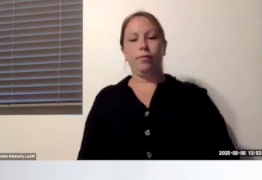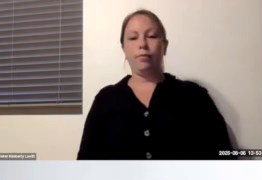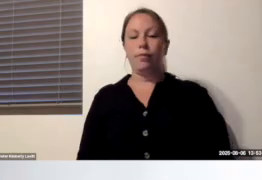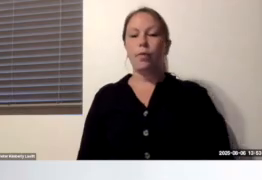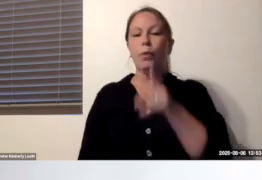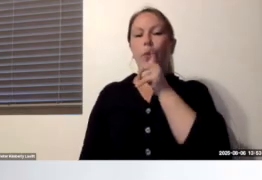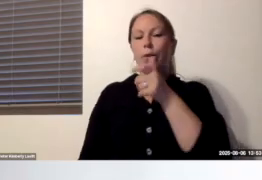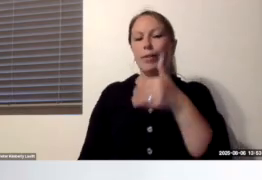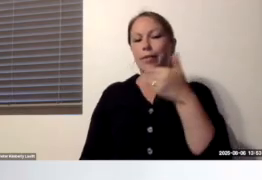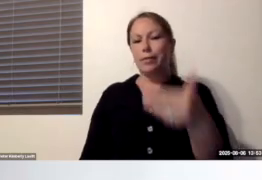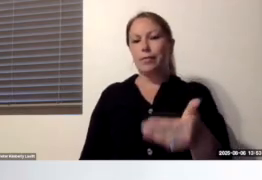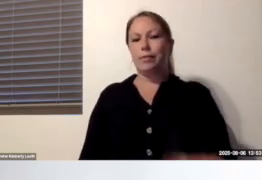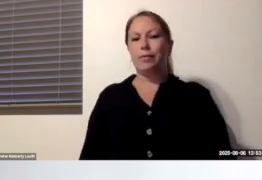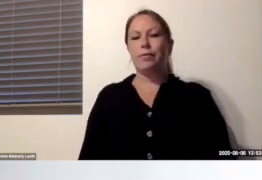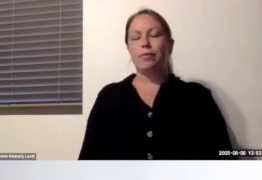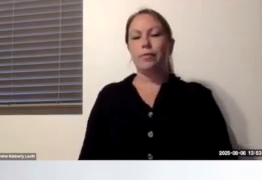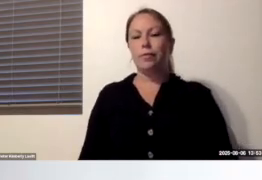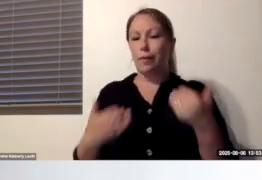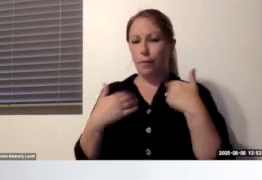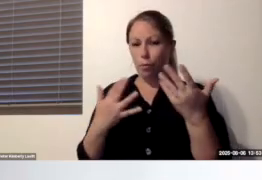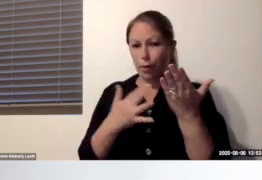Who's up next? We have a break.